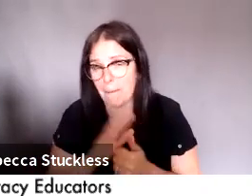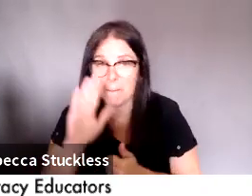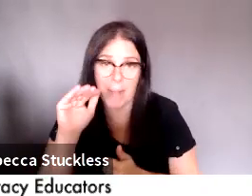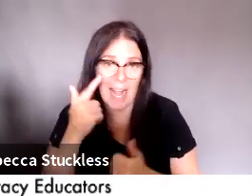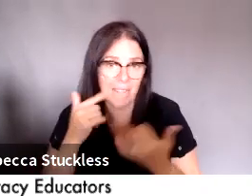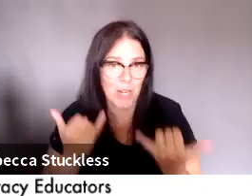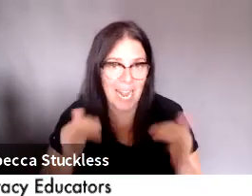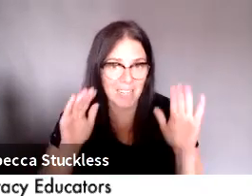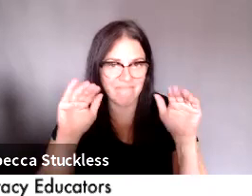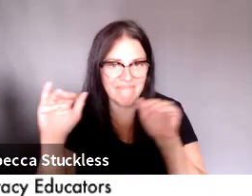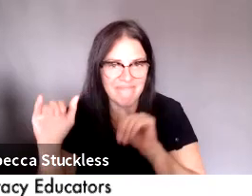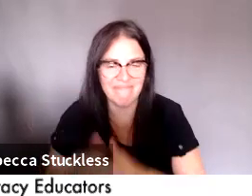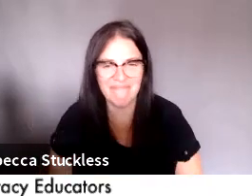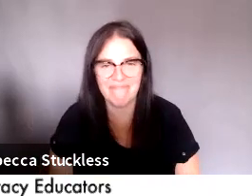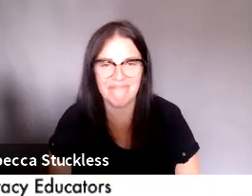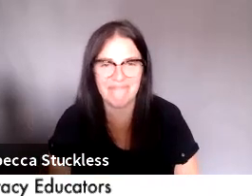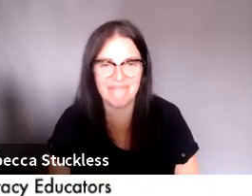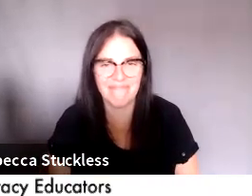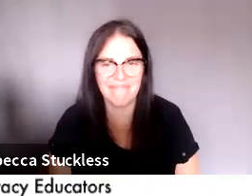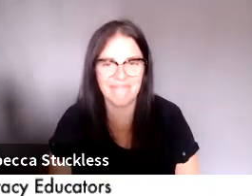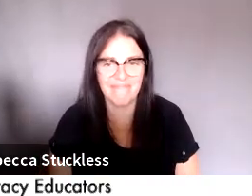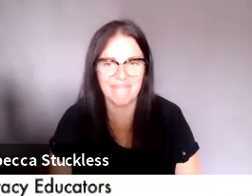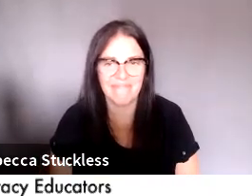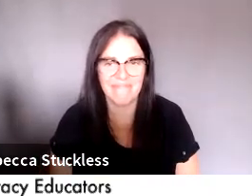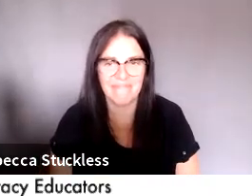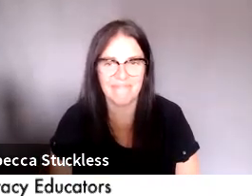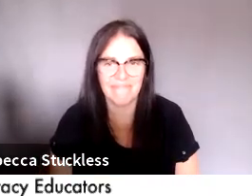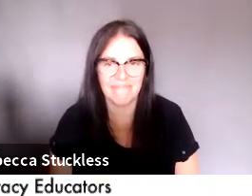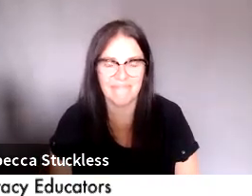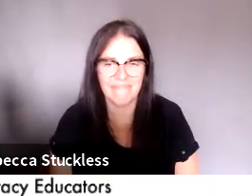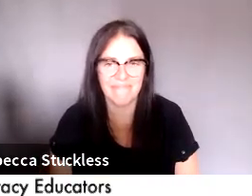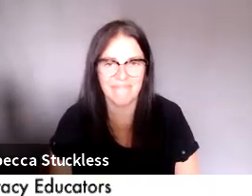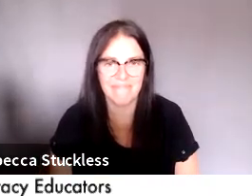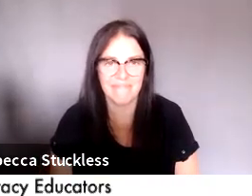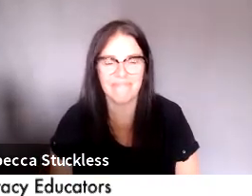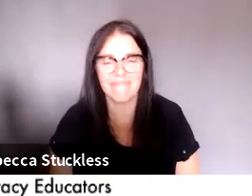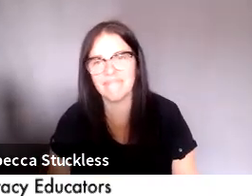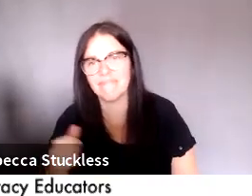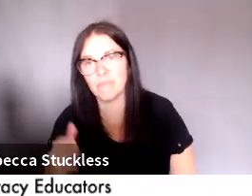now. Bye. Bye-bye.